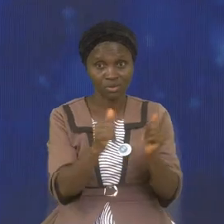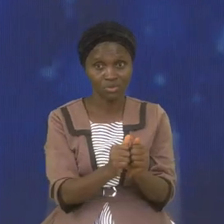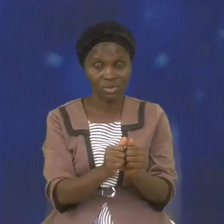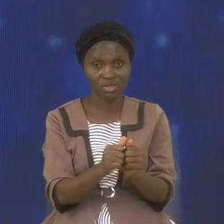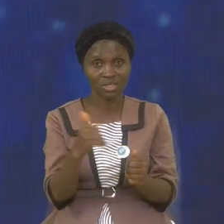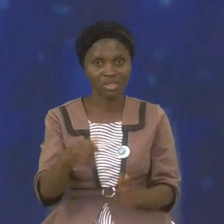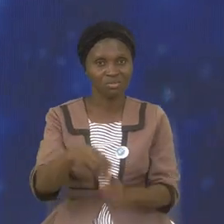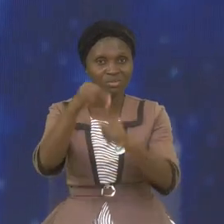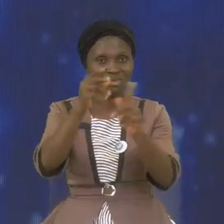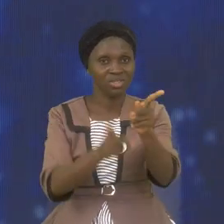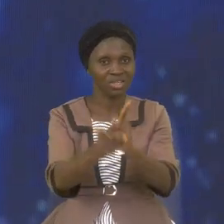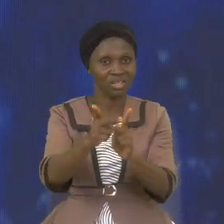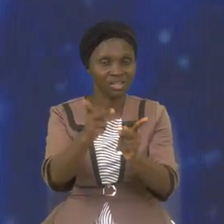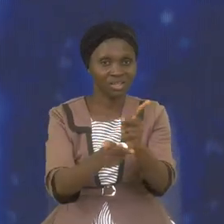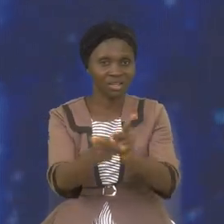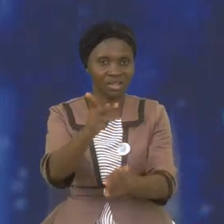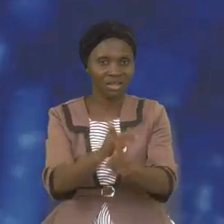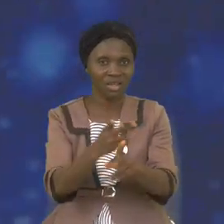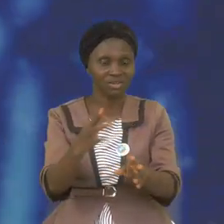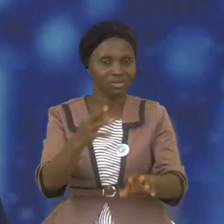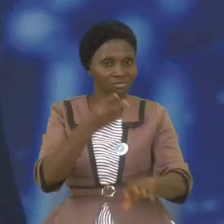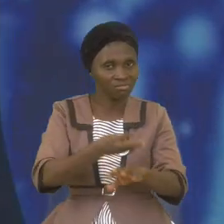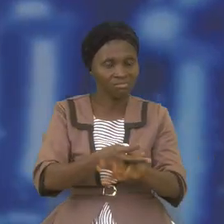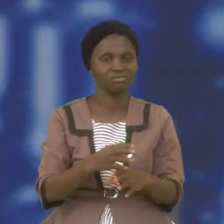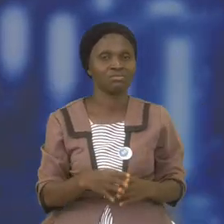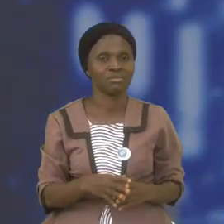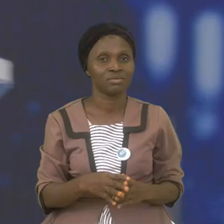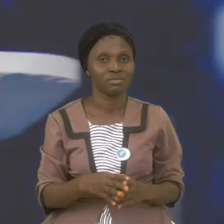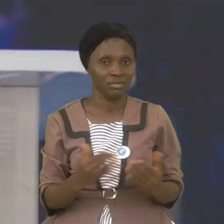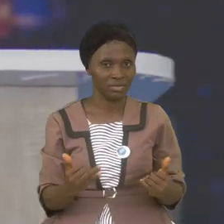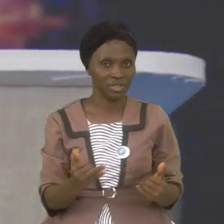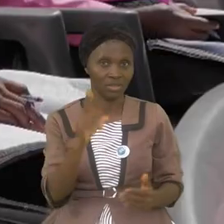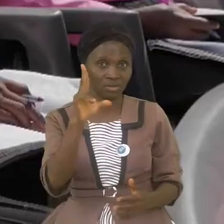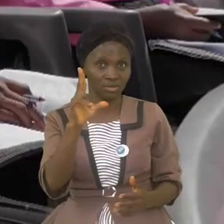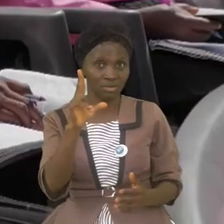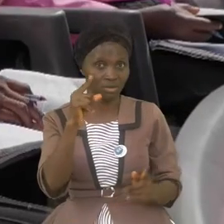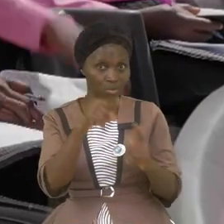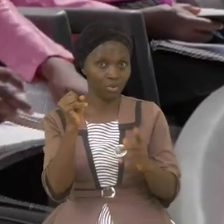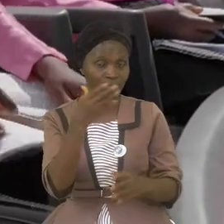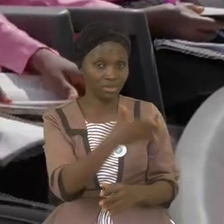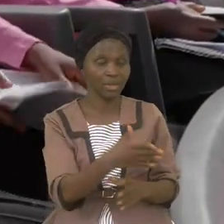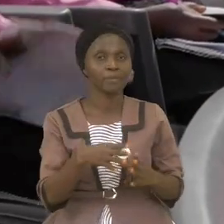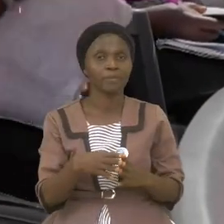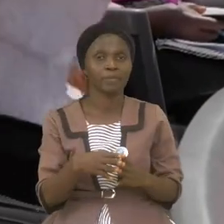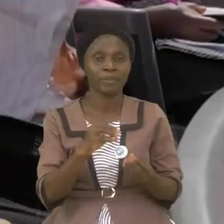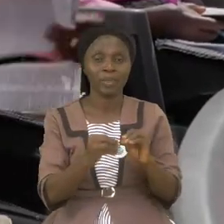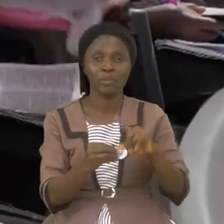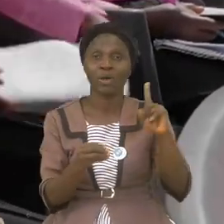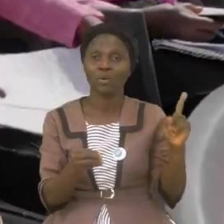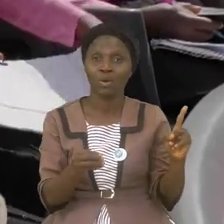peculiar kind of hardness. Look at three things here. Number one, we're looking at